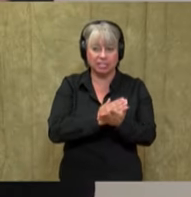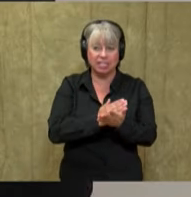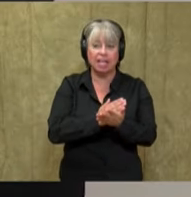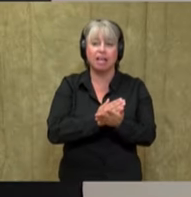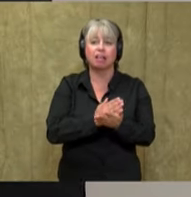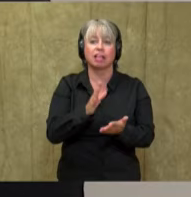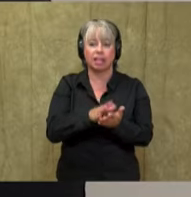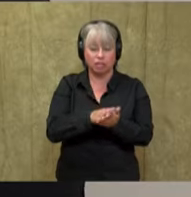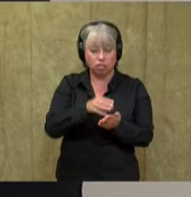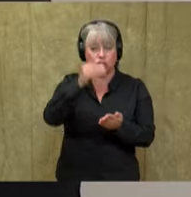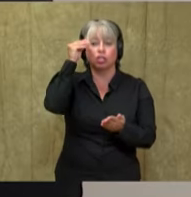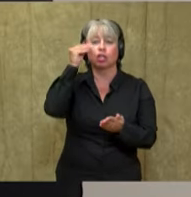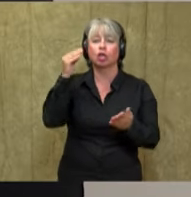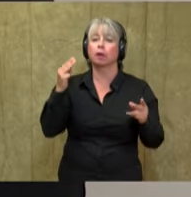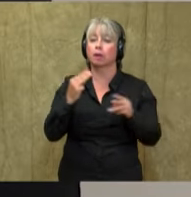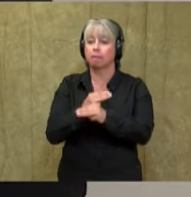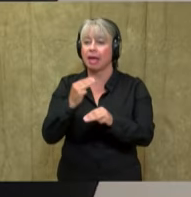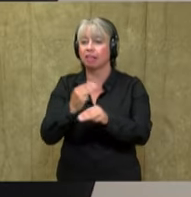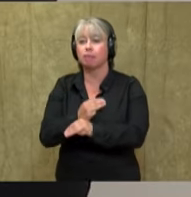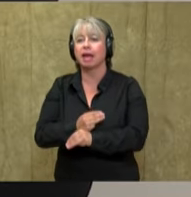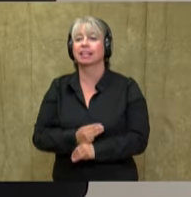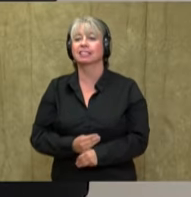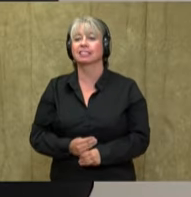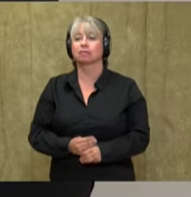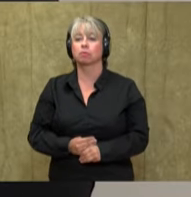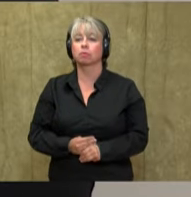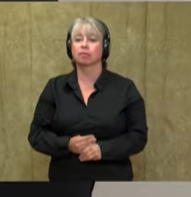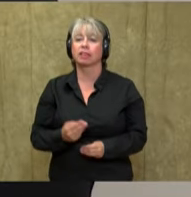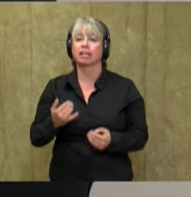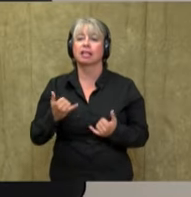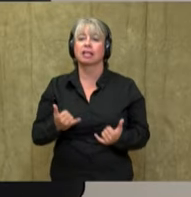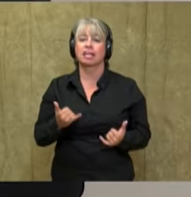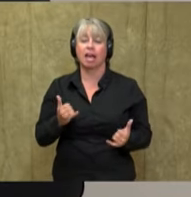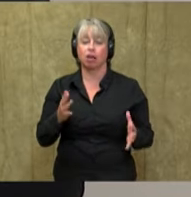learn mathematics. So I'm going to wrap